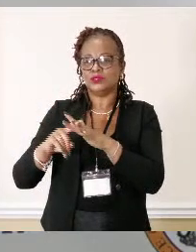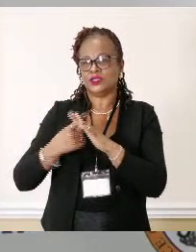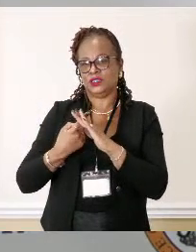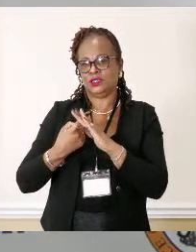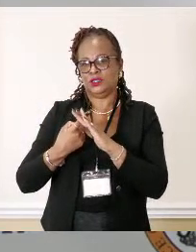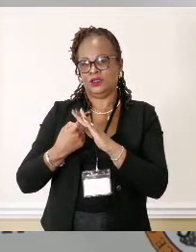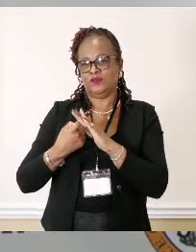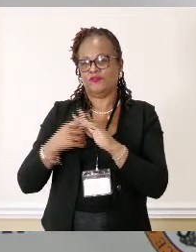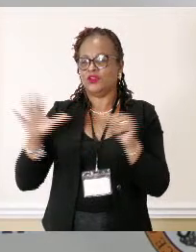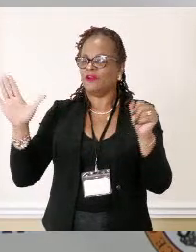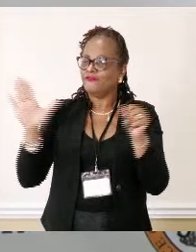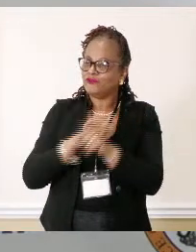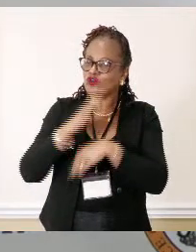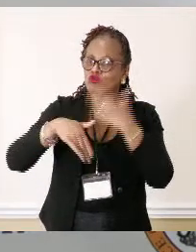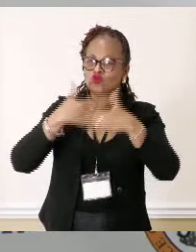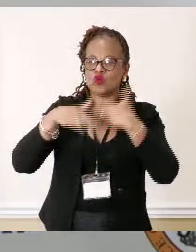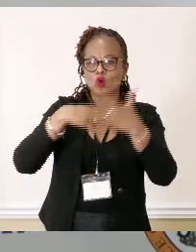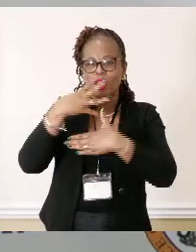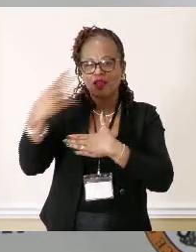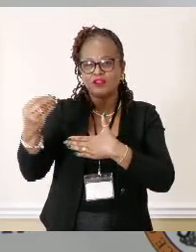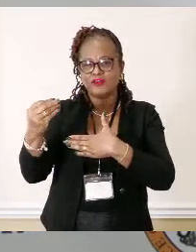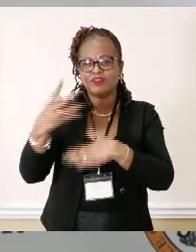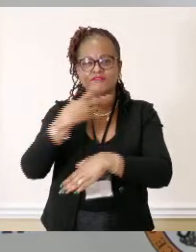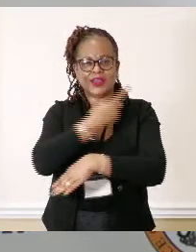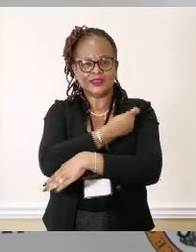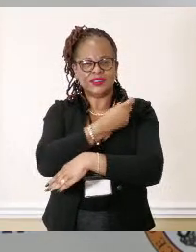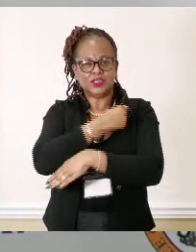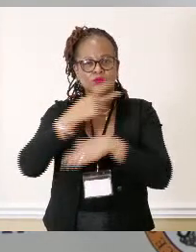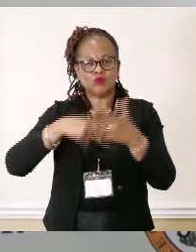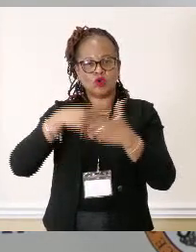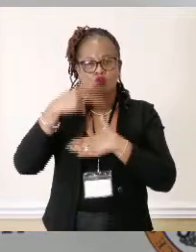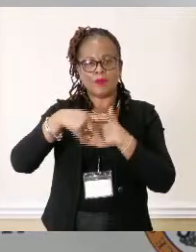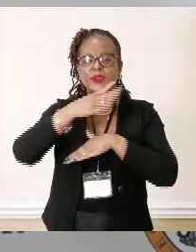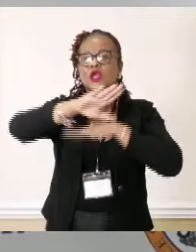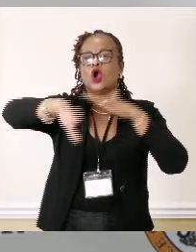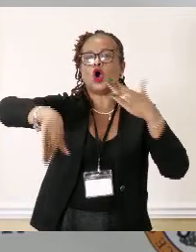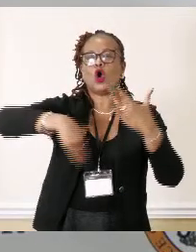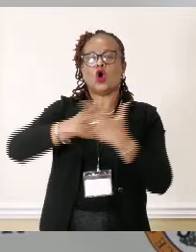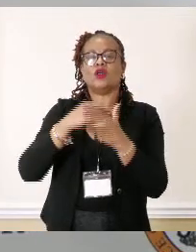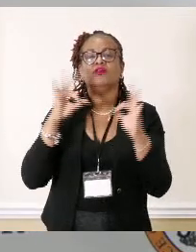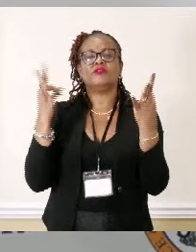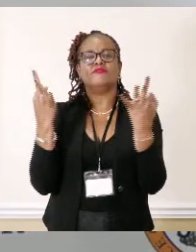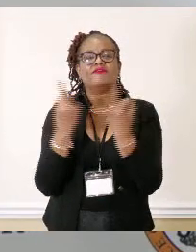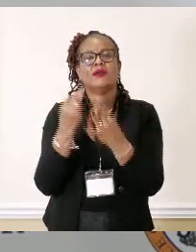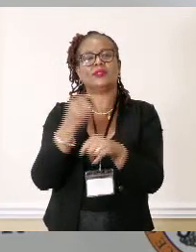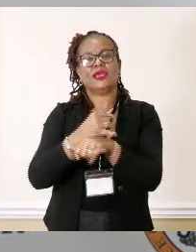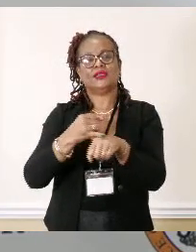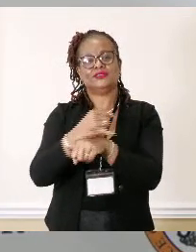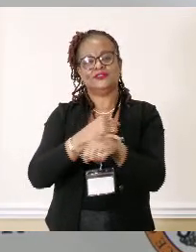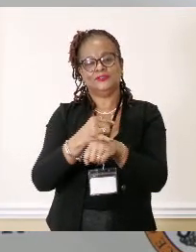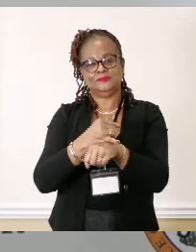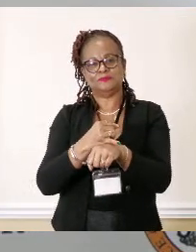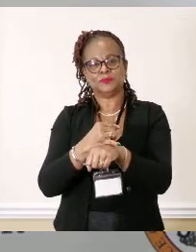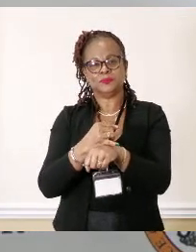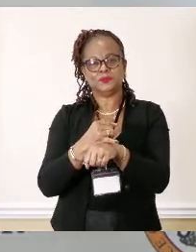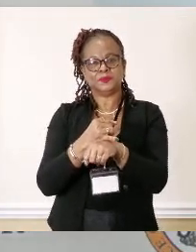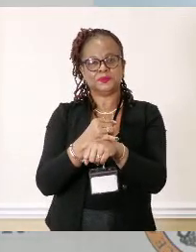for the full rollout of the vaccine program in all of the Family Islands.